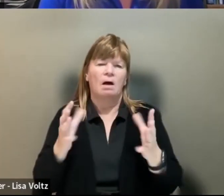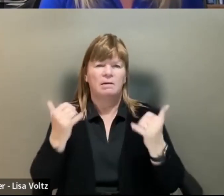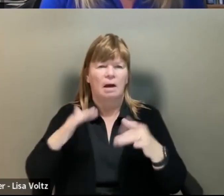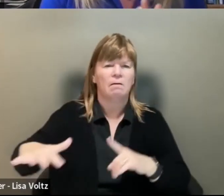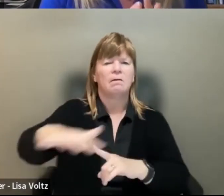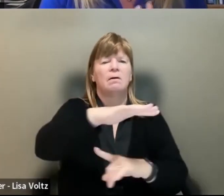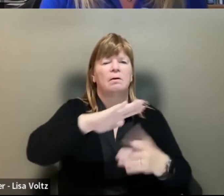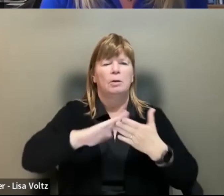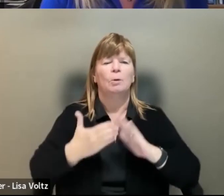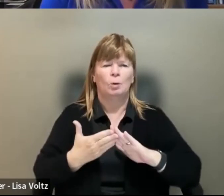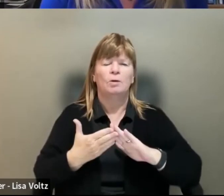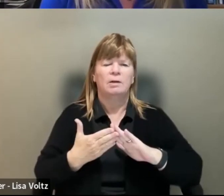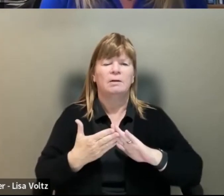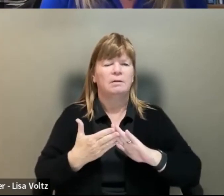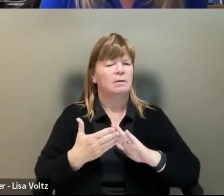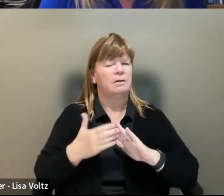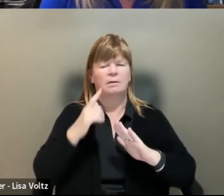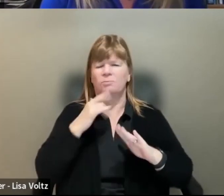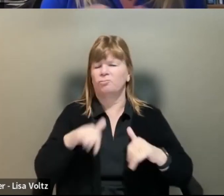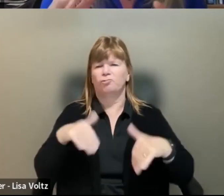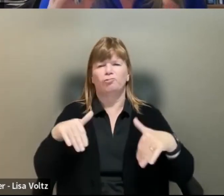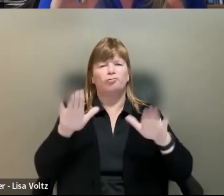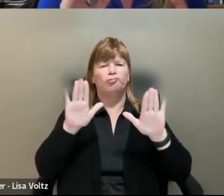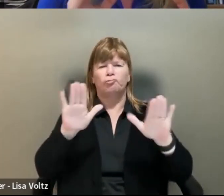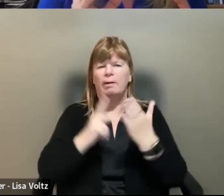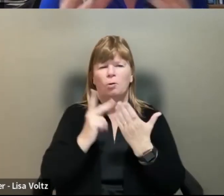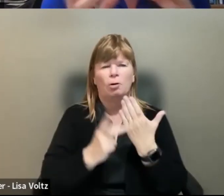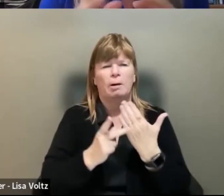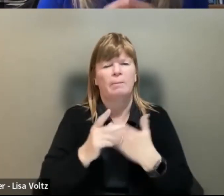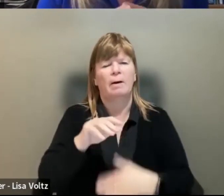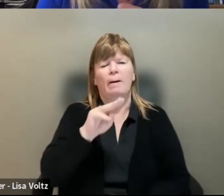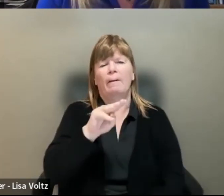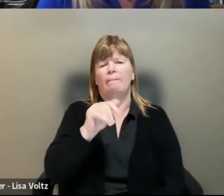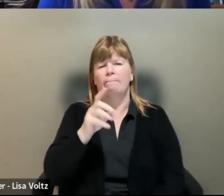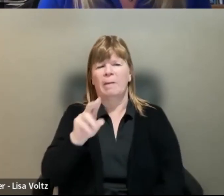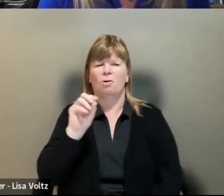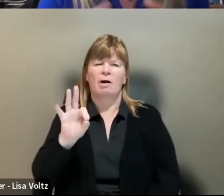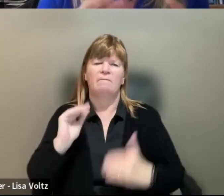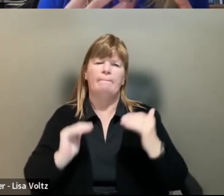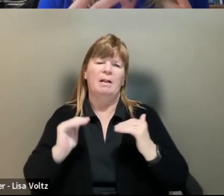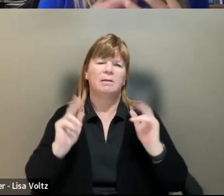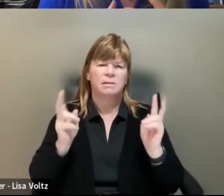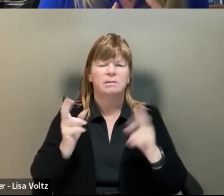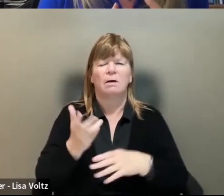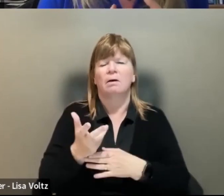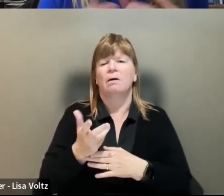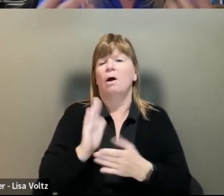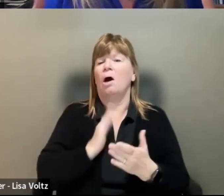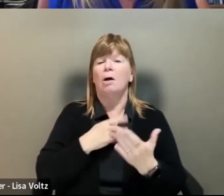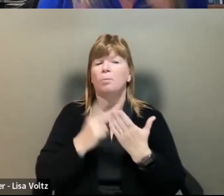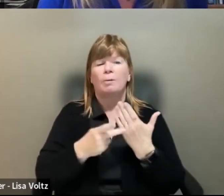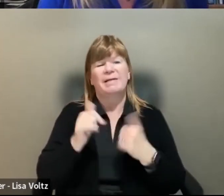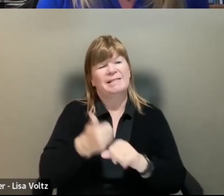and it's such a great program because a matter of balance, just to give you a feel for what our programs are like, it's an 8-week